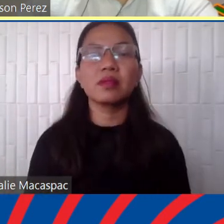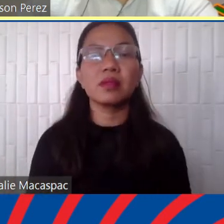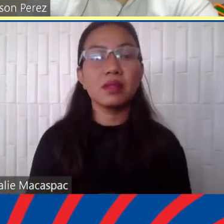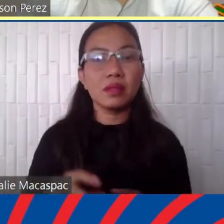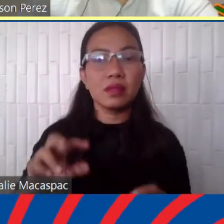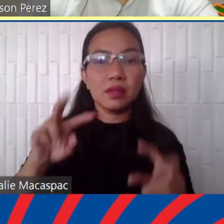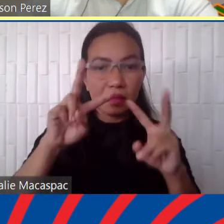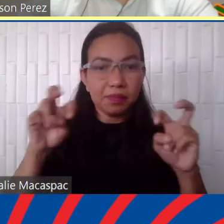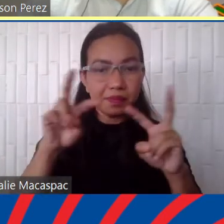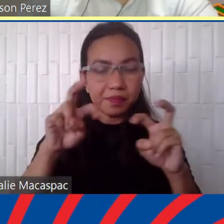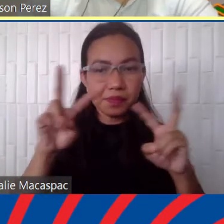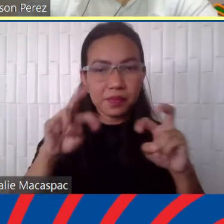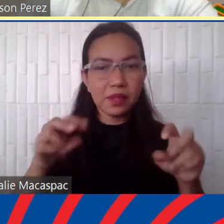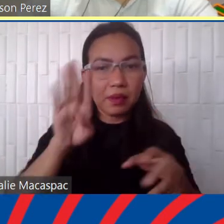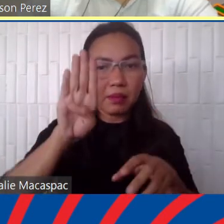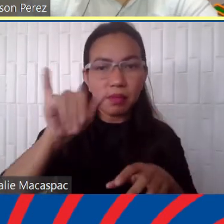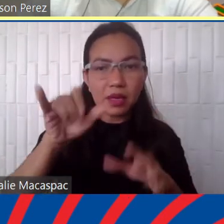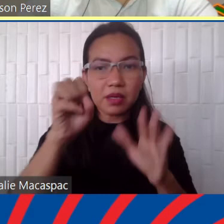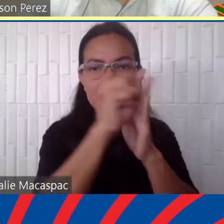by subject.